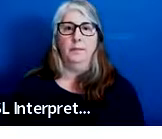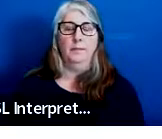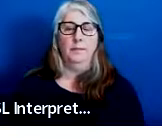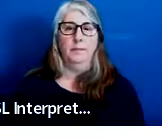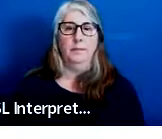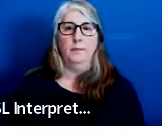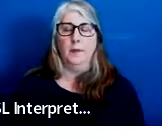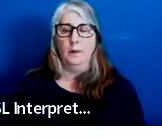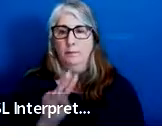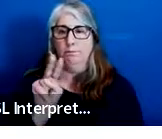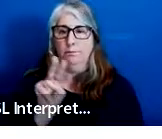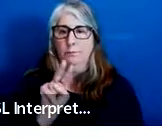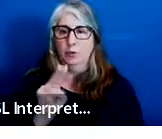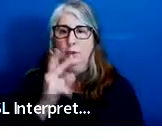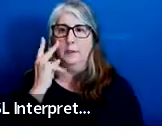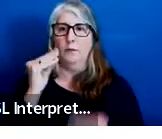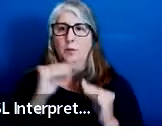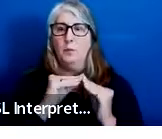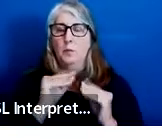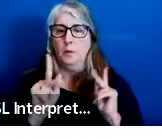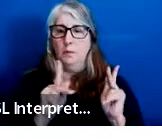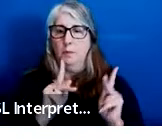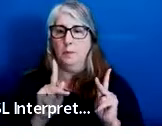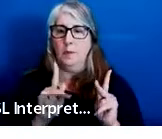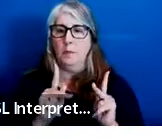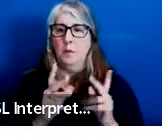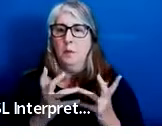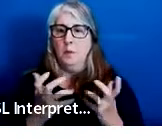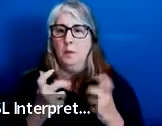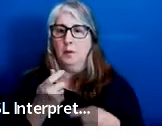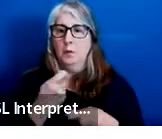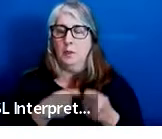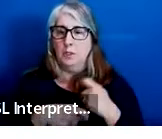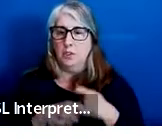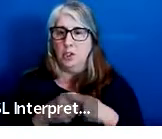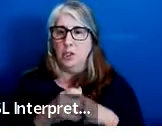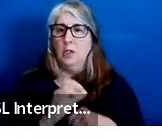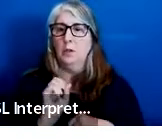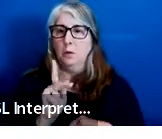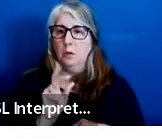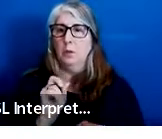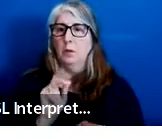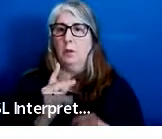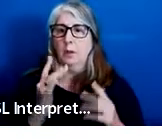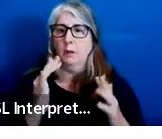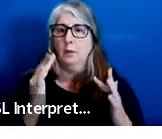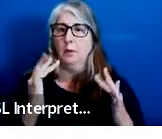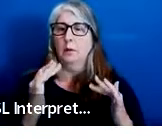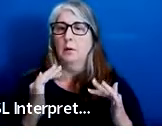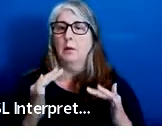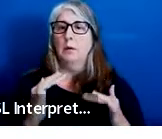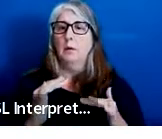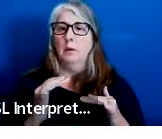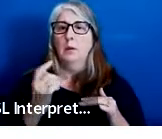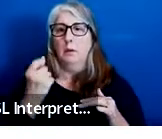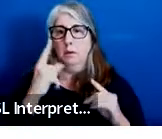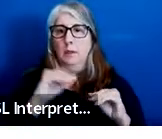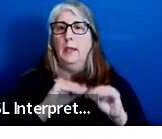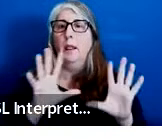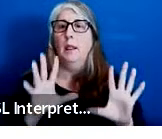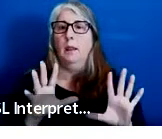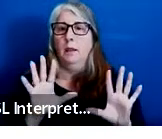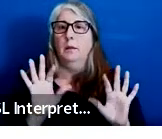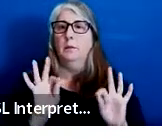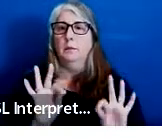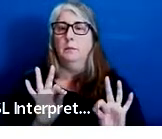Can residents who participate in the program receive a token to be exchanged for a load of compost? Okay, we're getting that point through clearly. Let's see